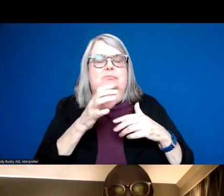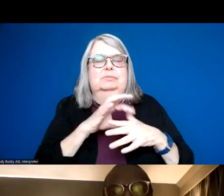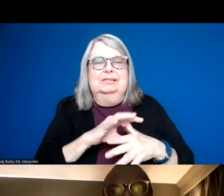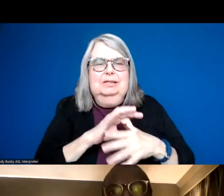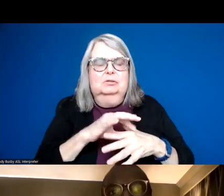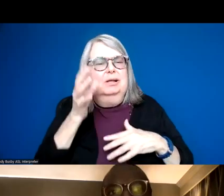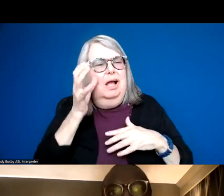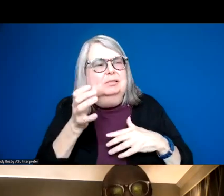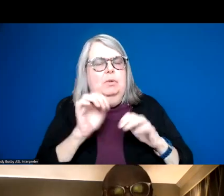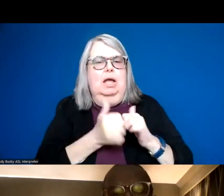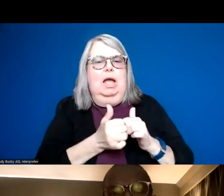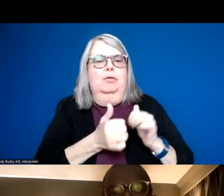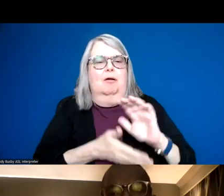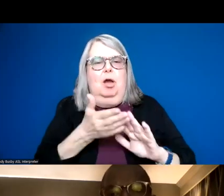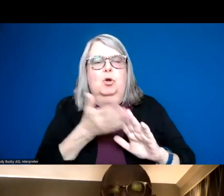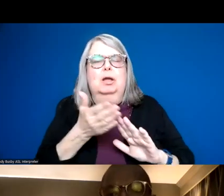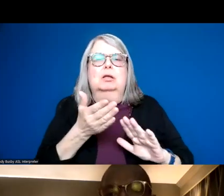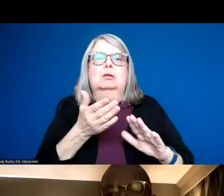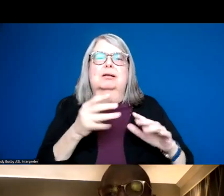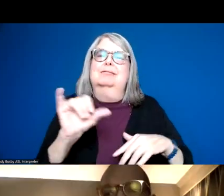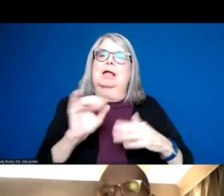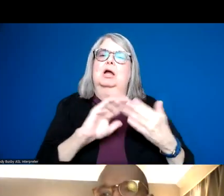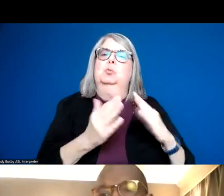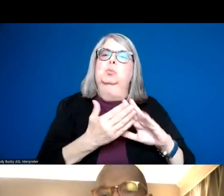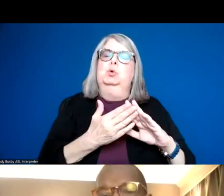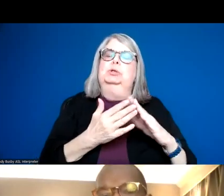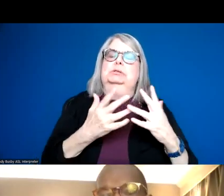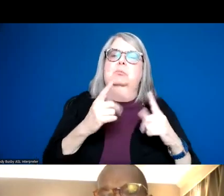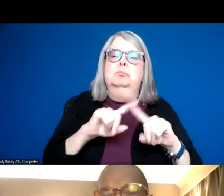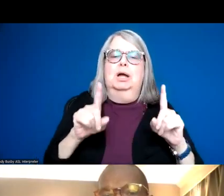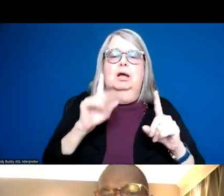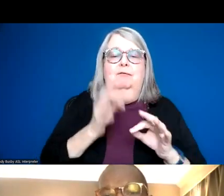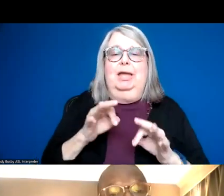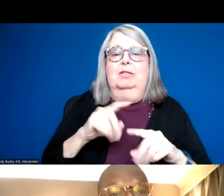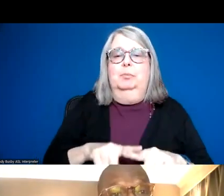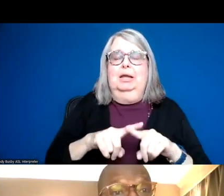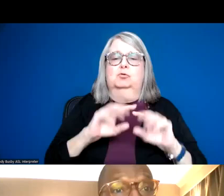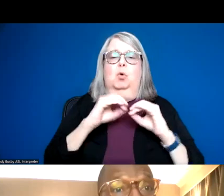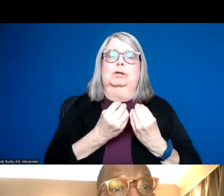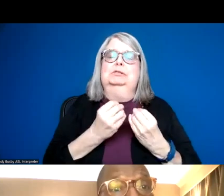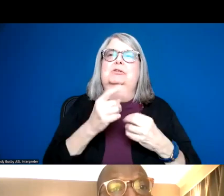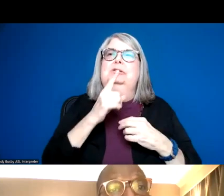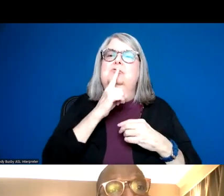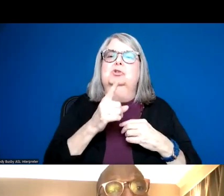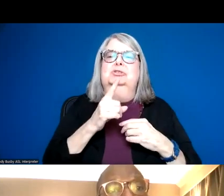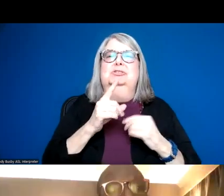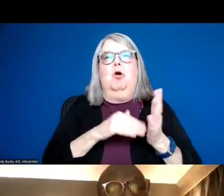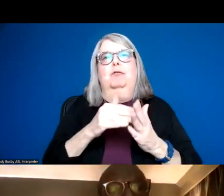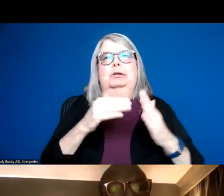concept of how they operate, much like we do communities in general. When you're dealing with faith-based organizations, and there's often a